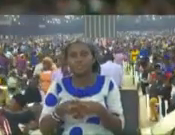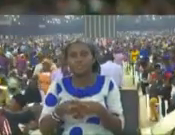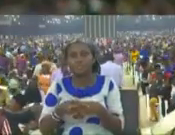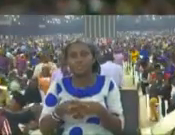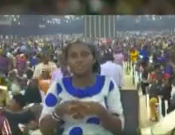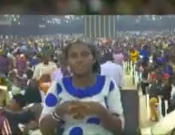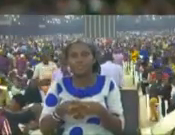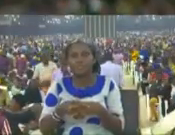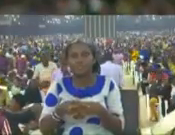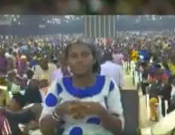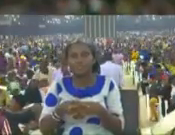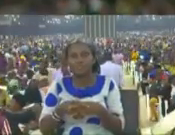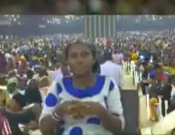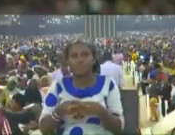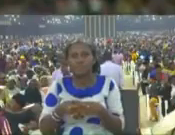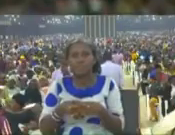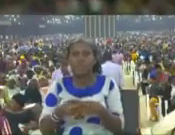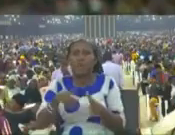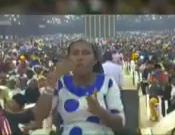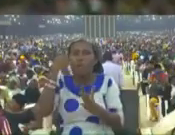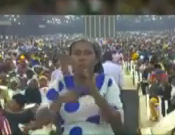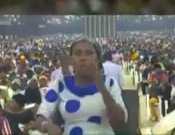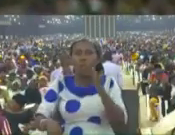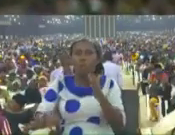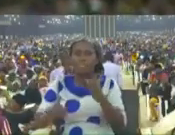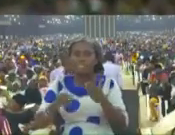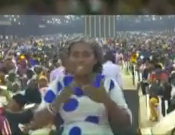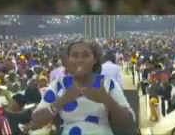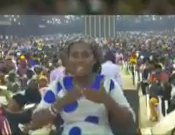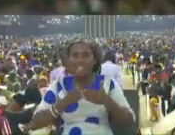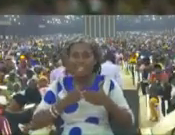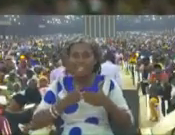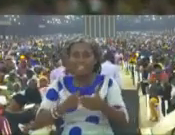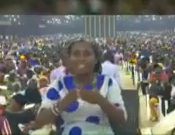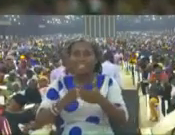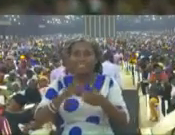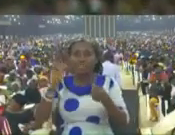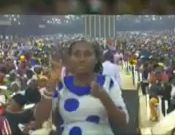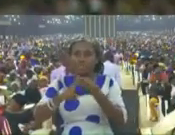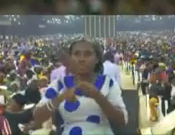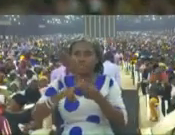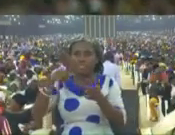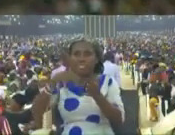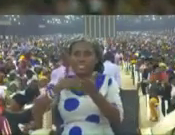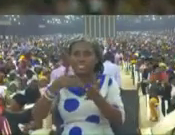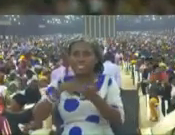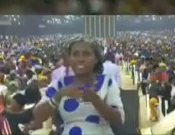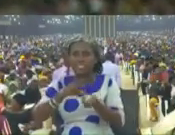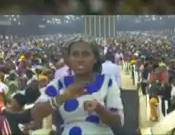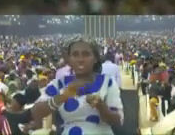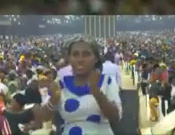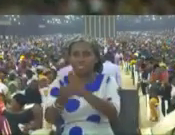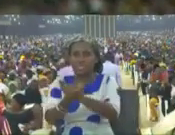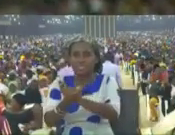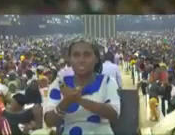But what happened? What led to this dramatic change?